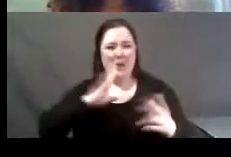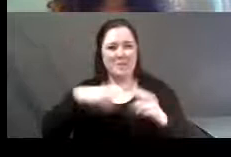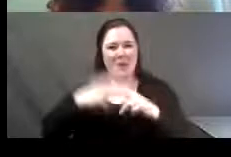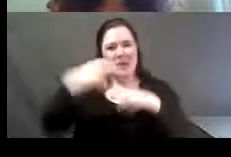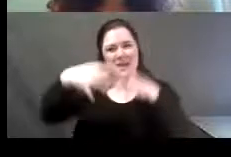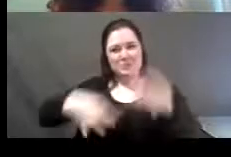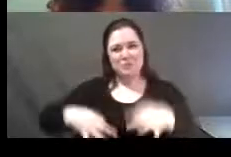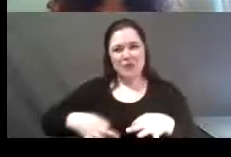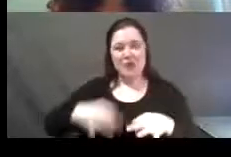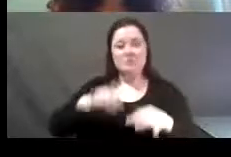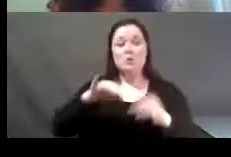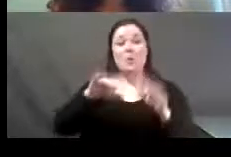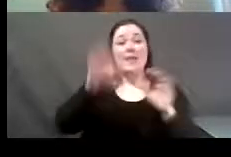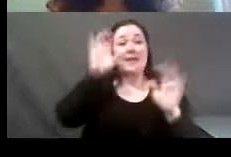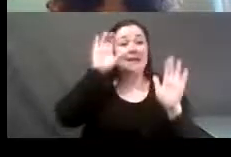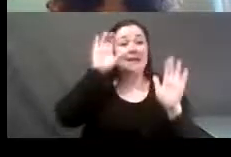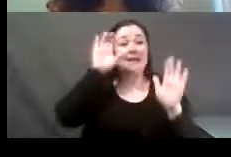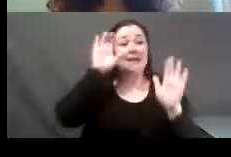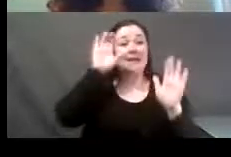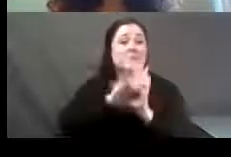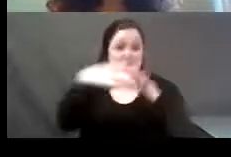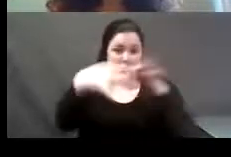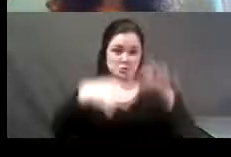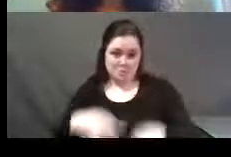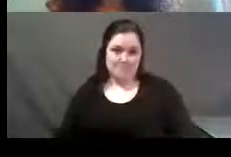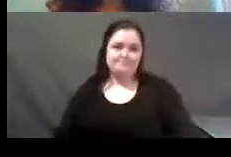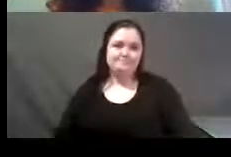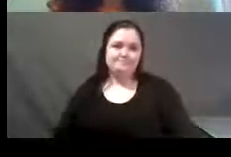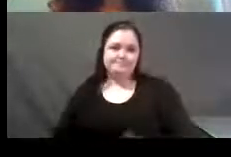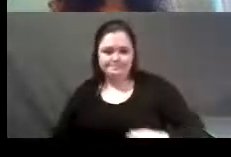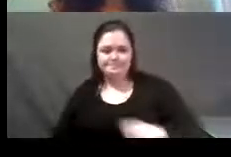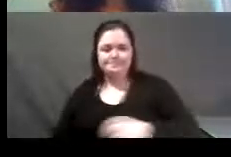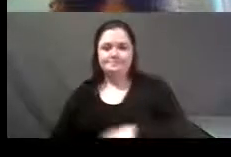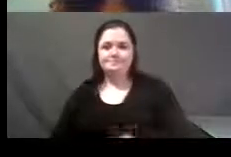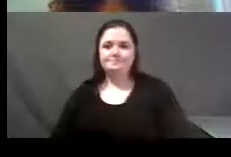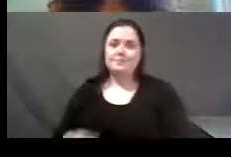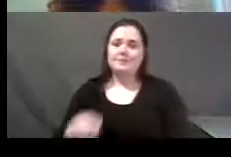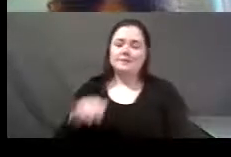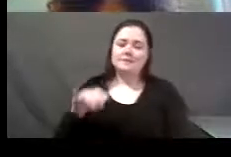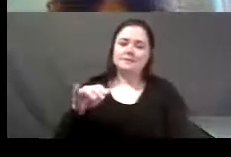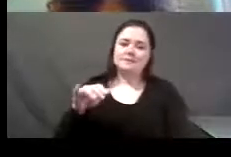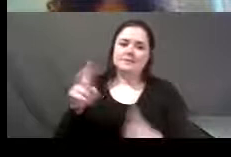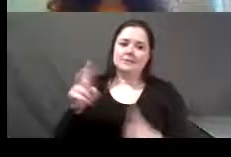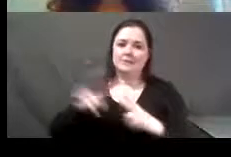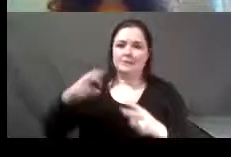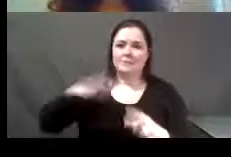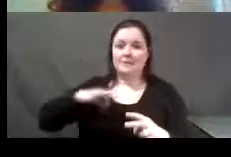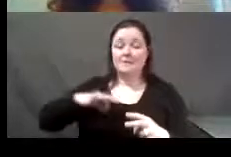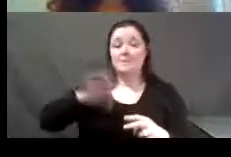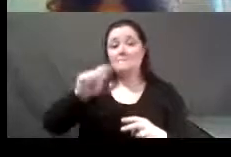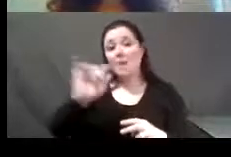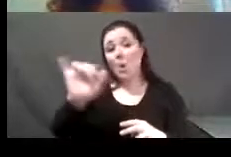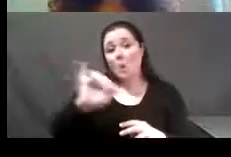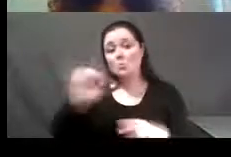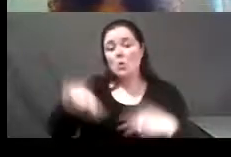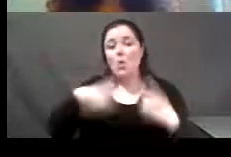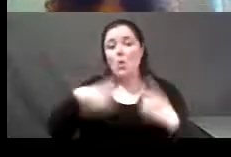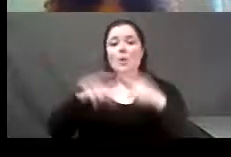image descriptions when presenting can also be helpful too, but also when you post